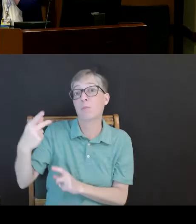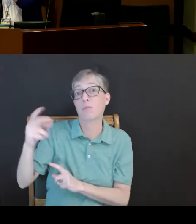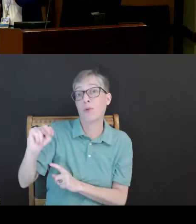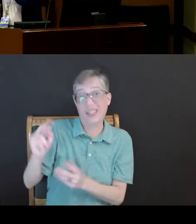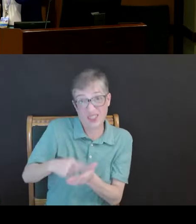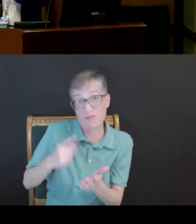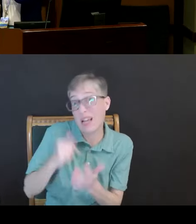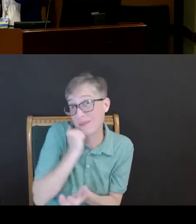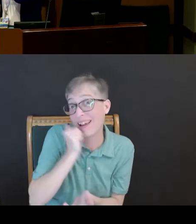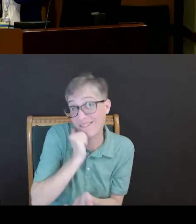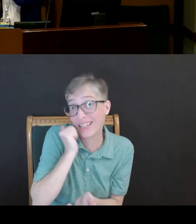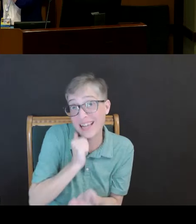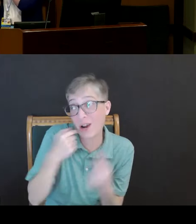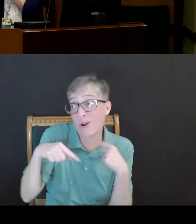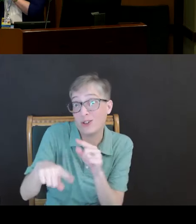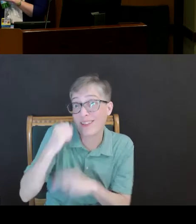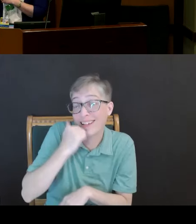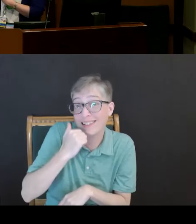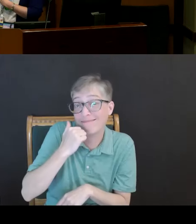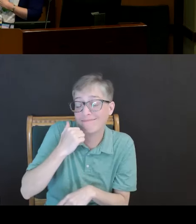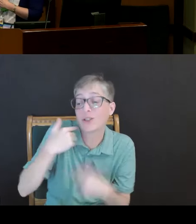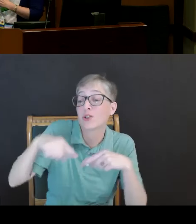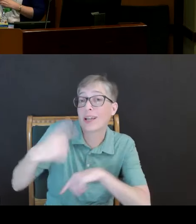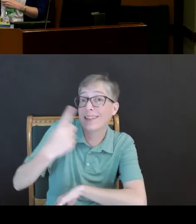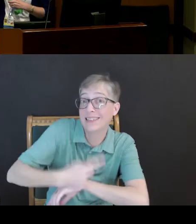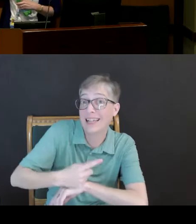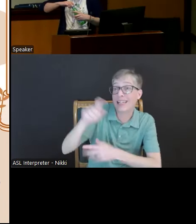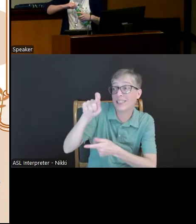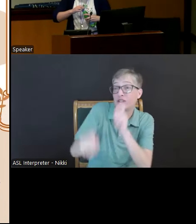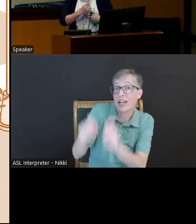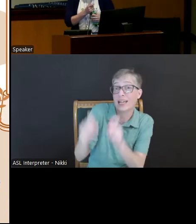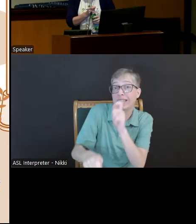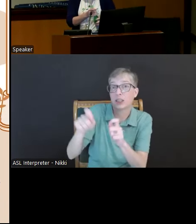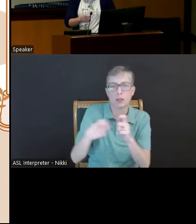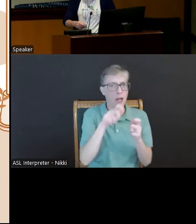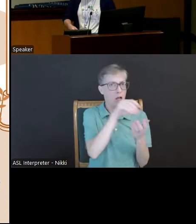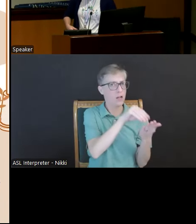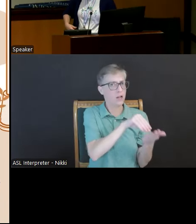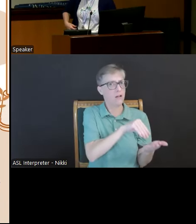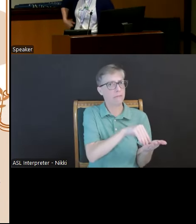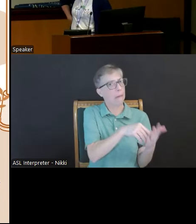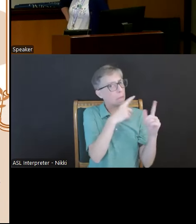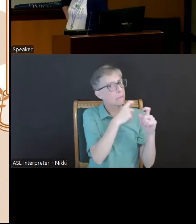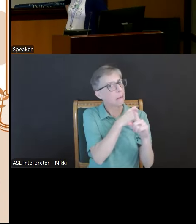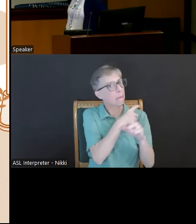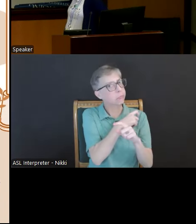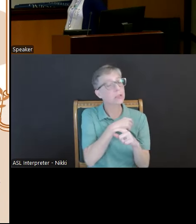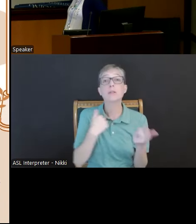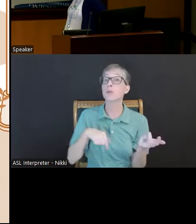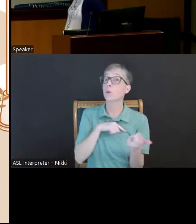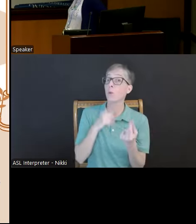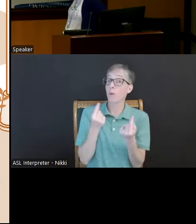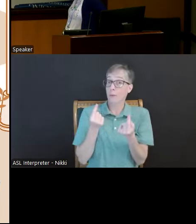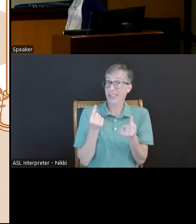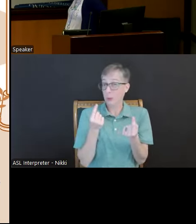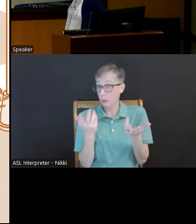daily. And that makes note writing more complicated. And so the best solution we've come up with, maybe you've got a better one and maybe we could talk about it another